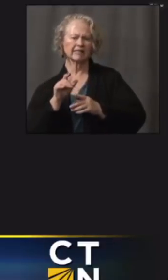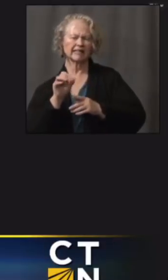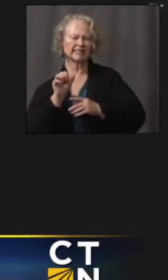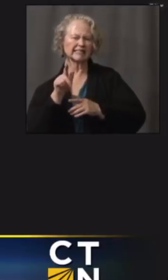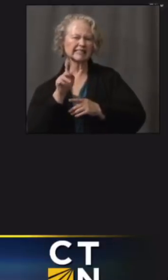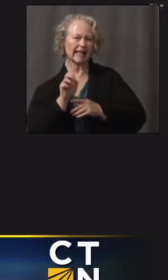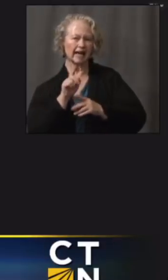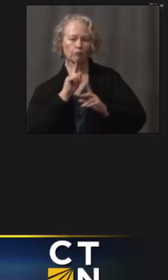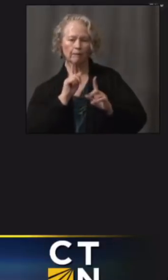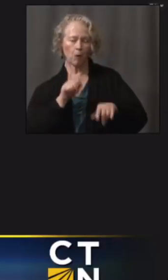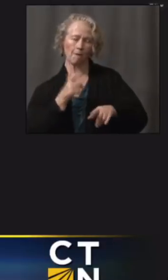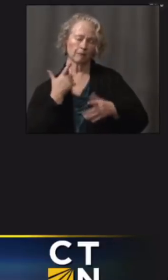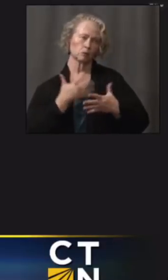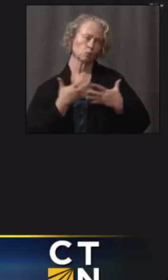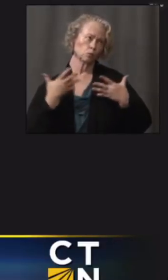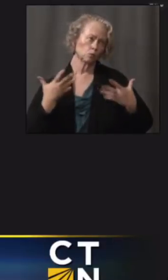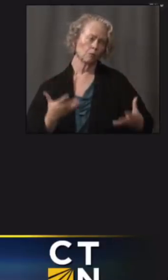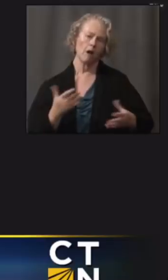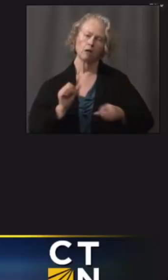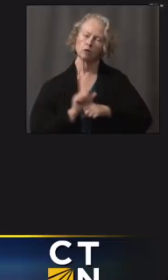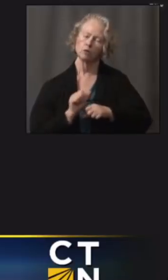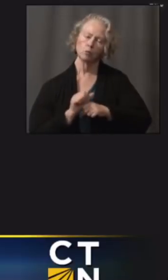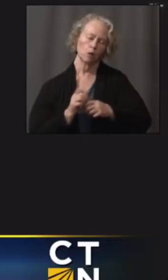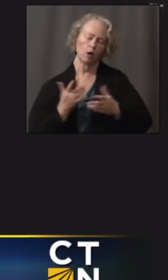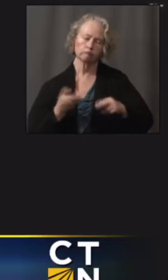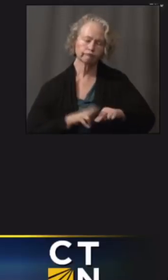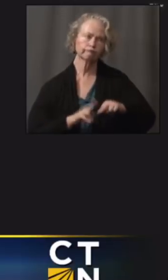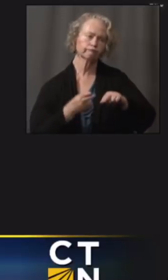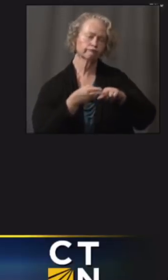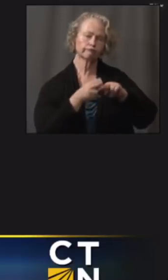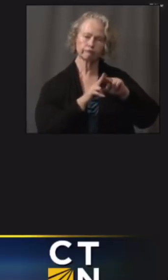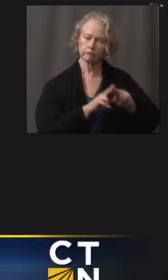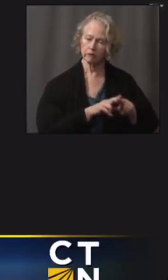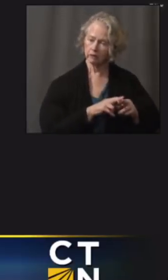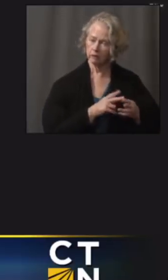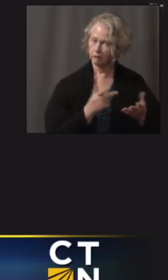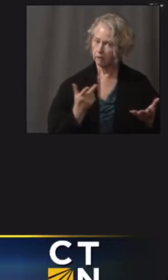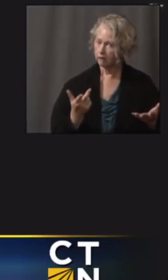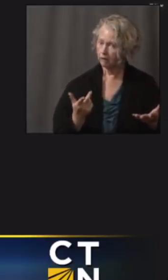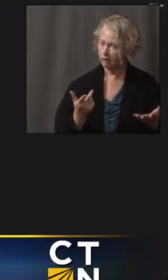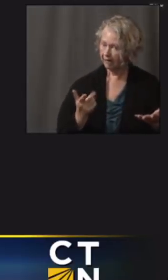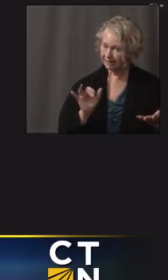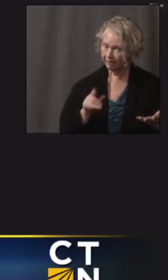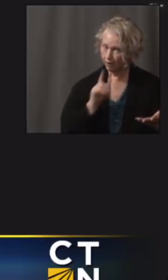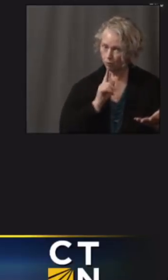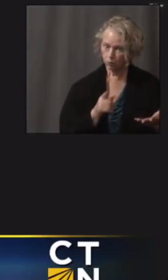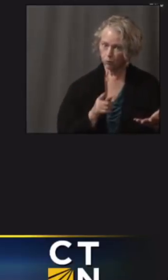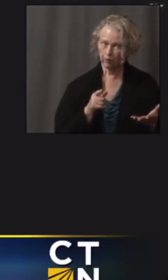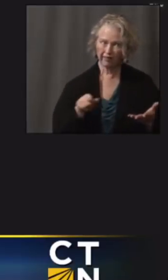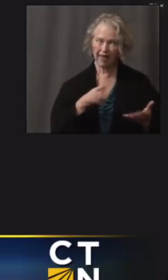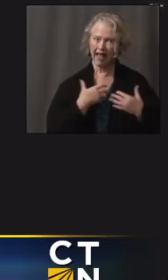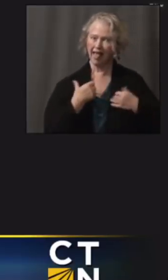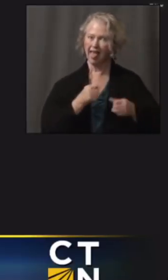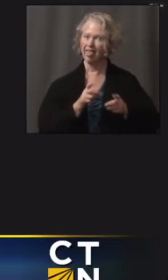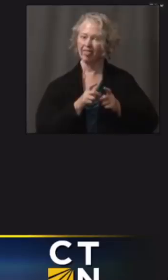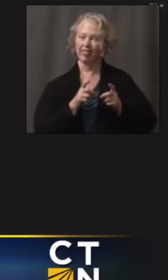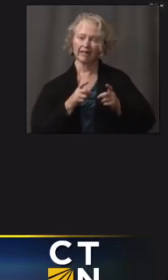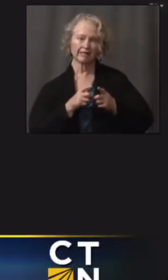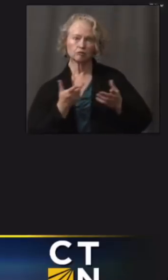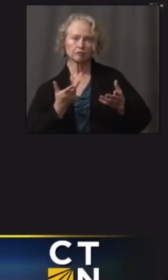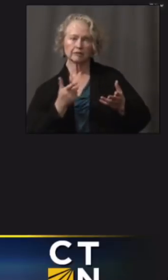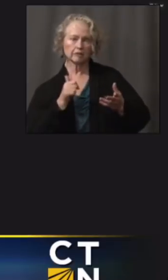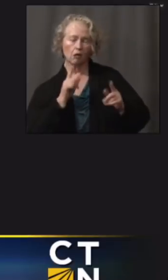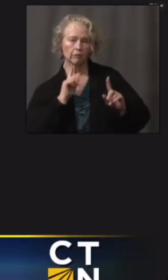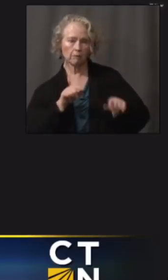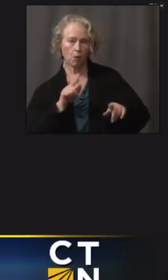workload associated with an increase in cases. Are you hearing from health districts that they're overburdened, and does that worry you at all as far as